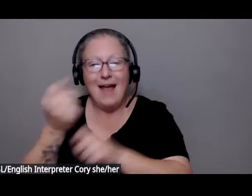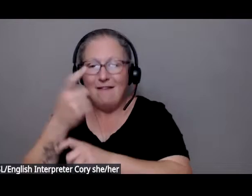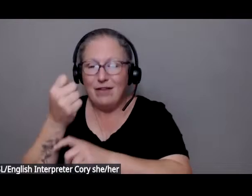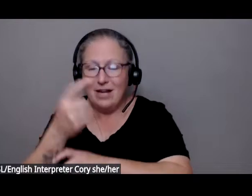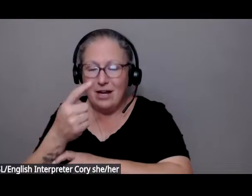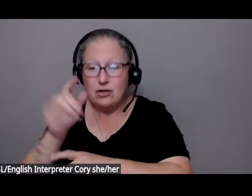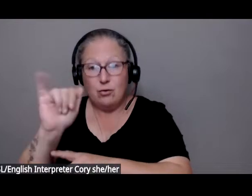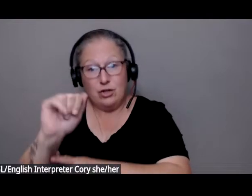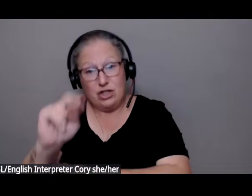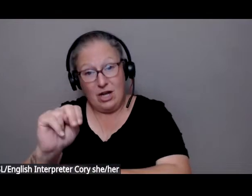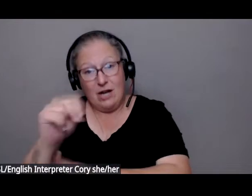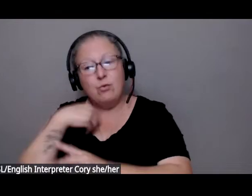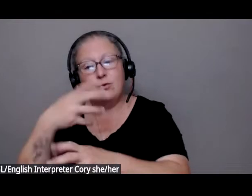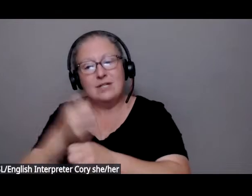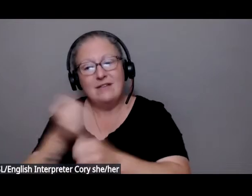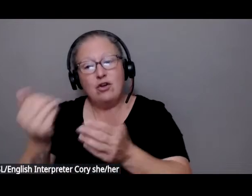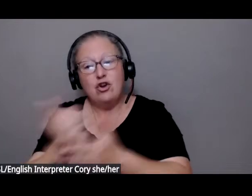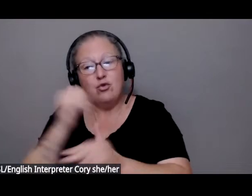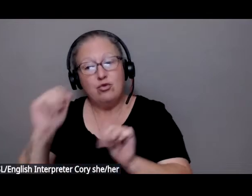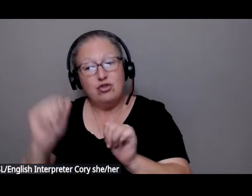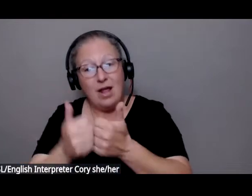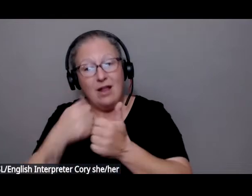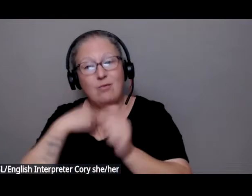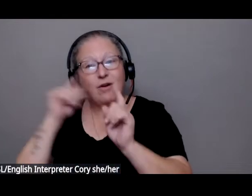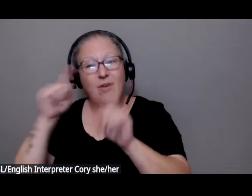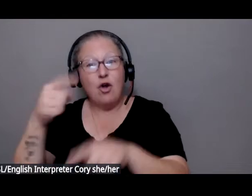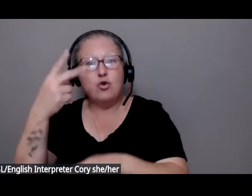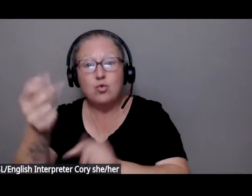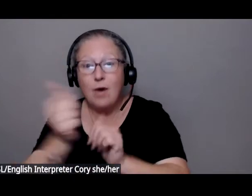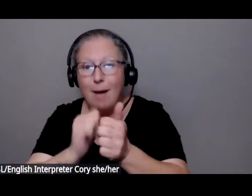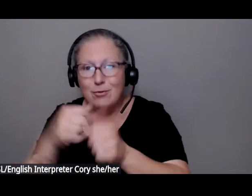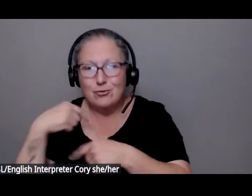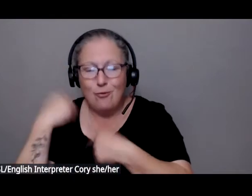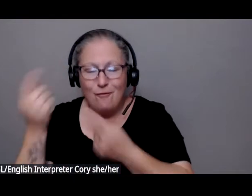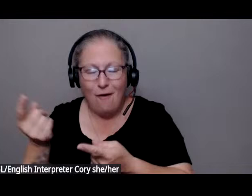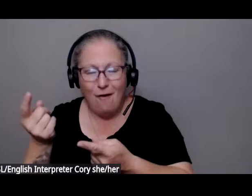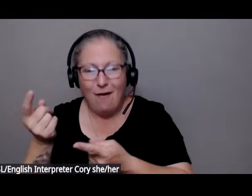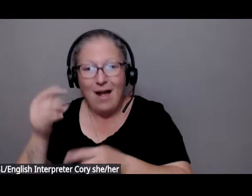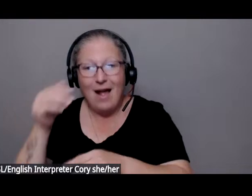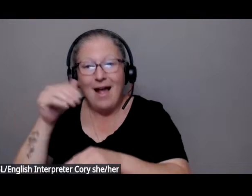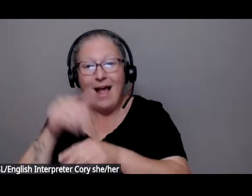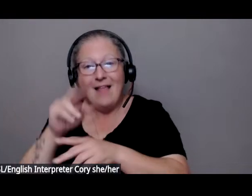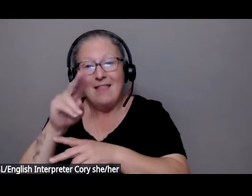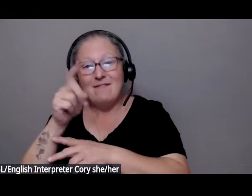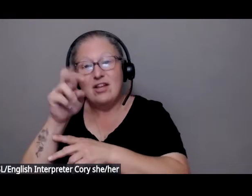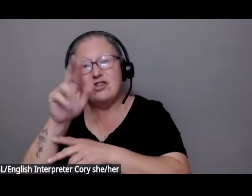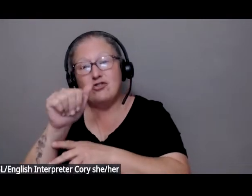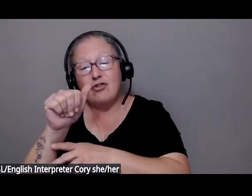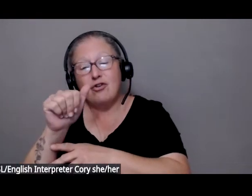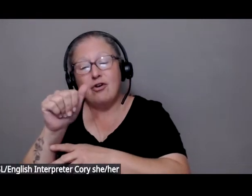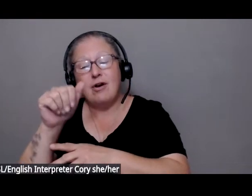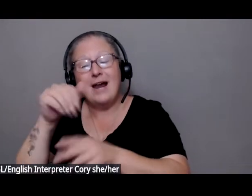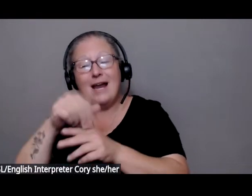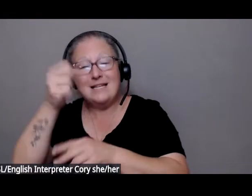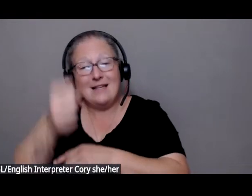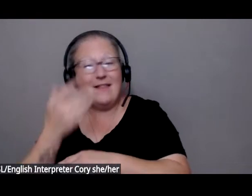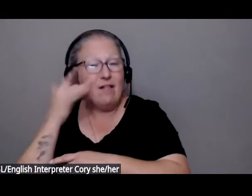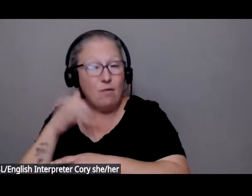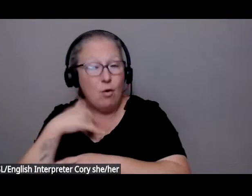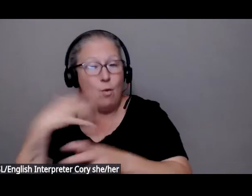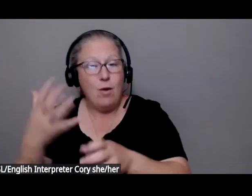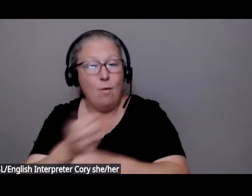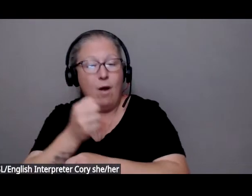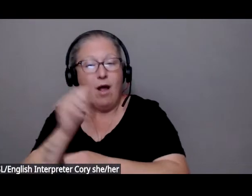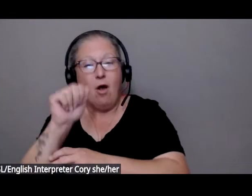in January, we received a new challenge and we've gone to 2 competitions so far. At the Ventura County Regional in Southern California, we won the